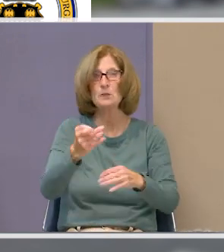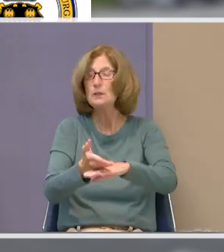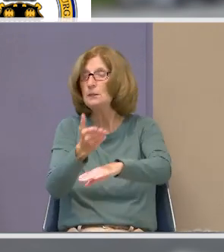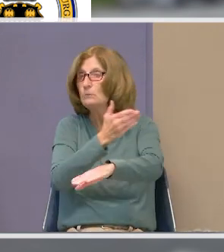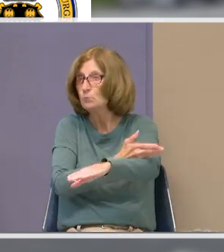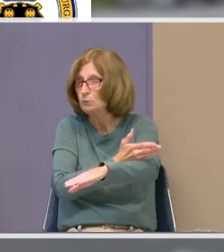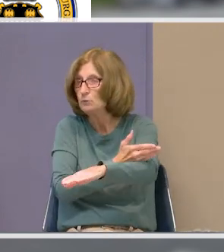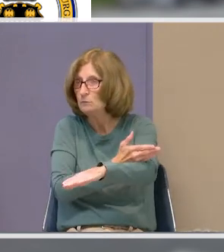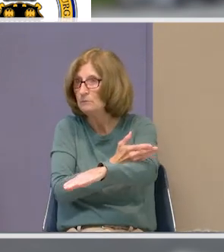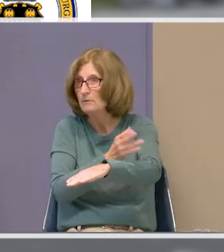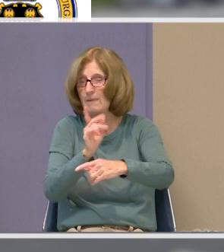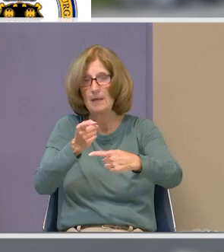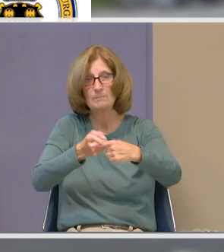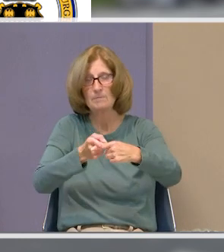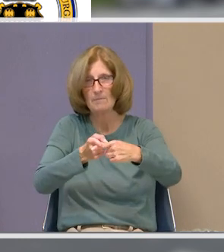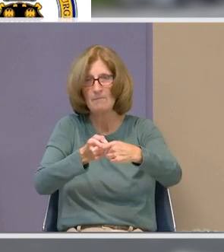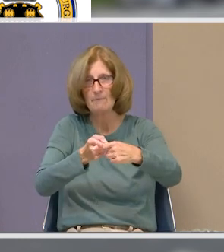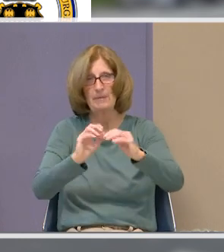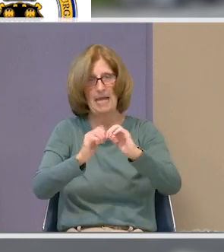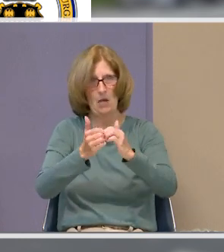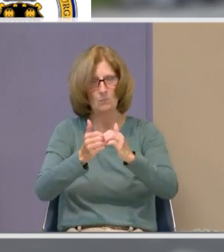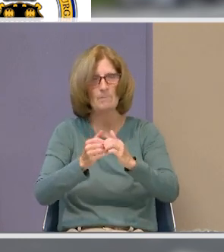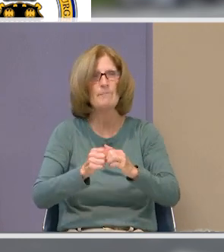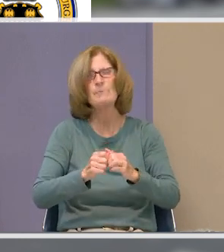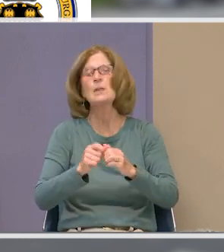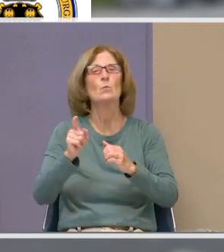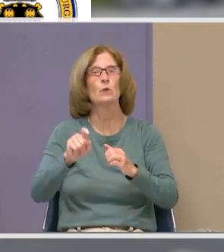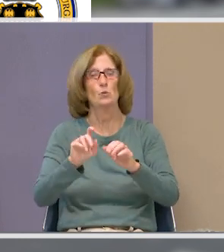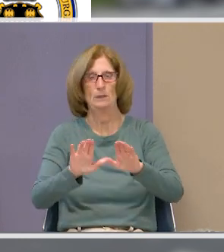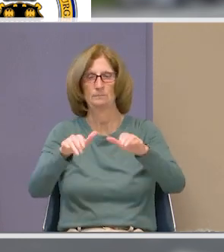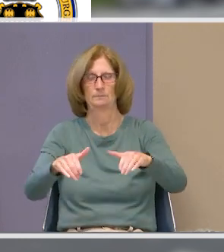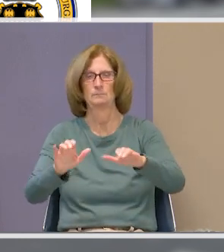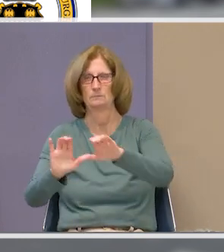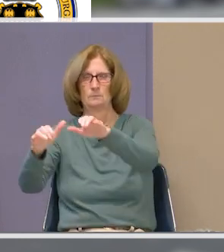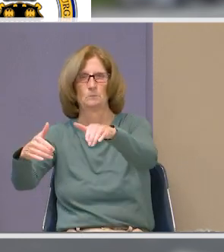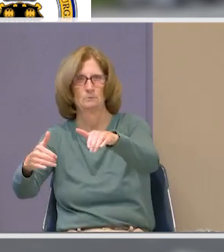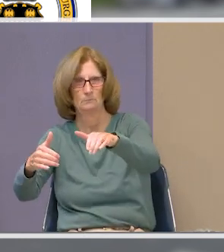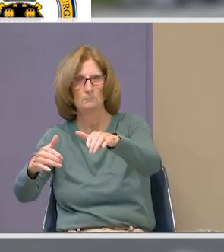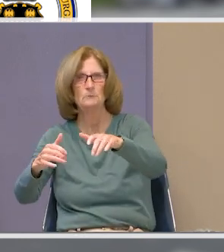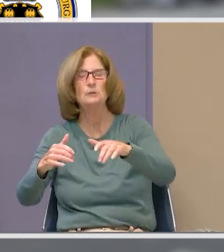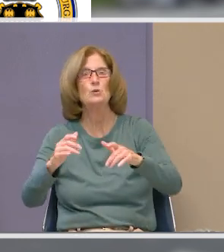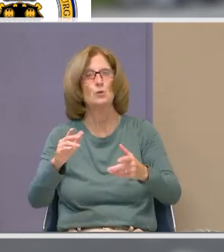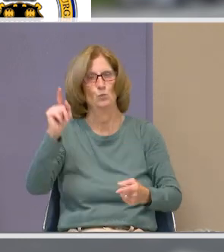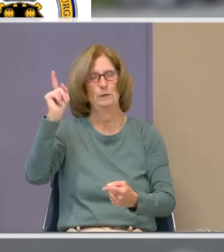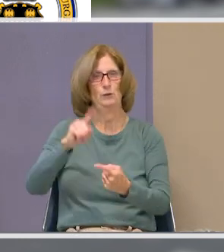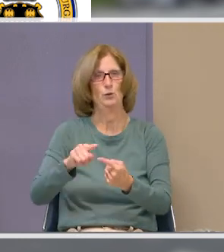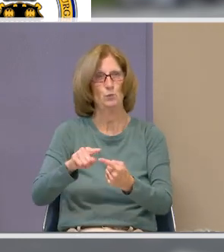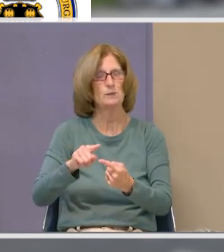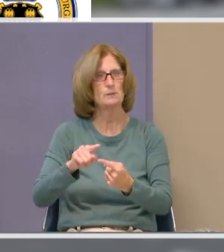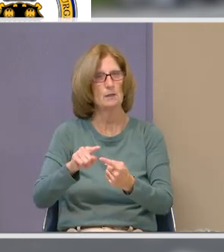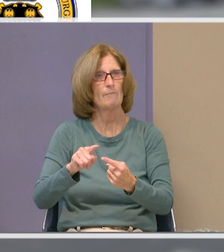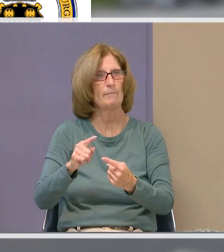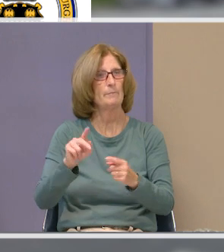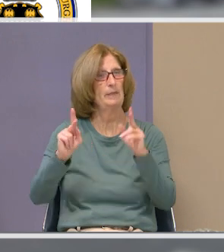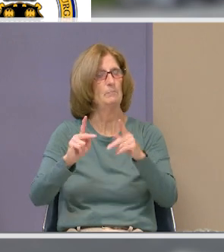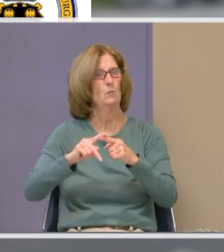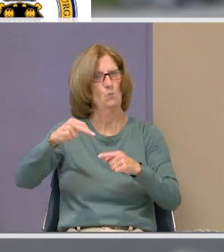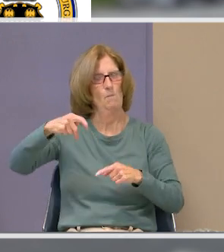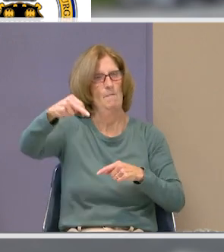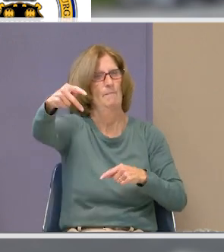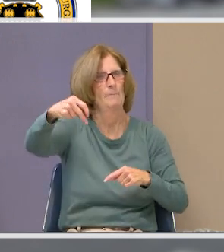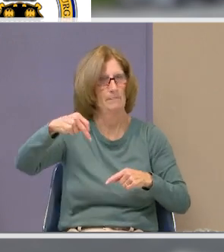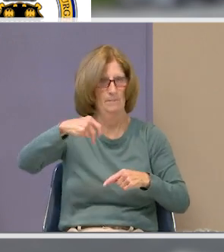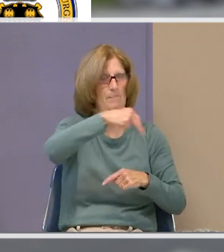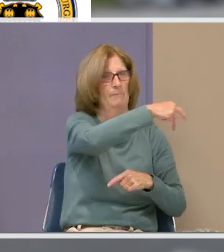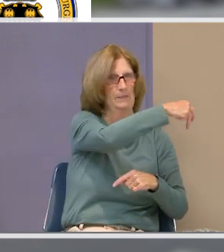intersection layout. We are going to provide intersection bump outs to reduce the pedestrian crossing distances. And we are also adding detection